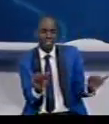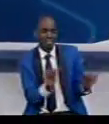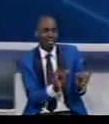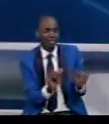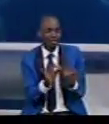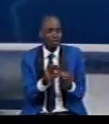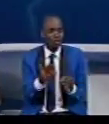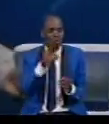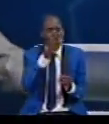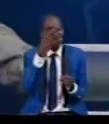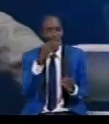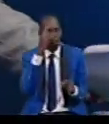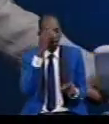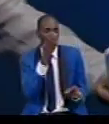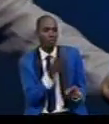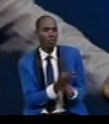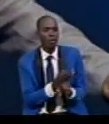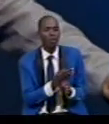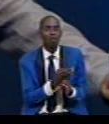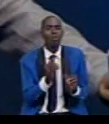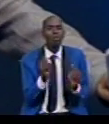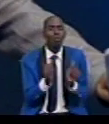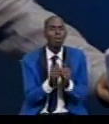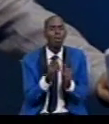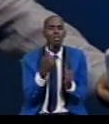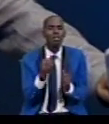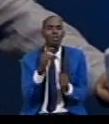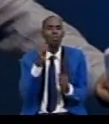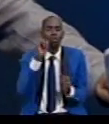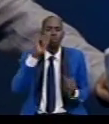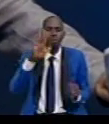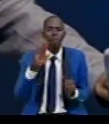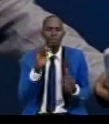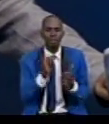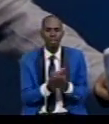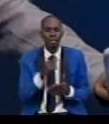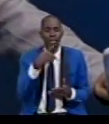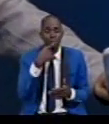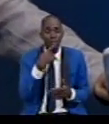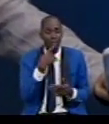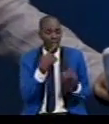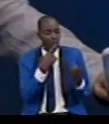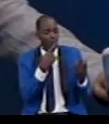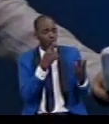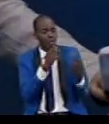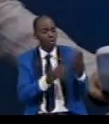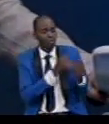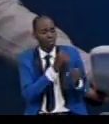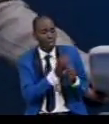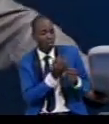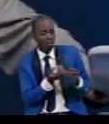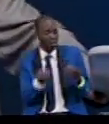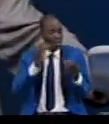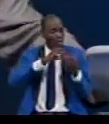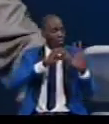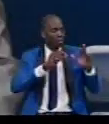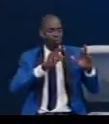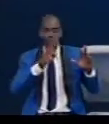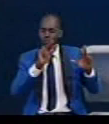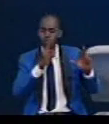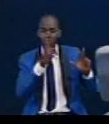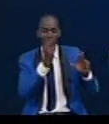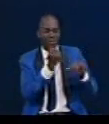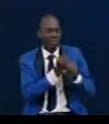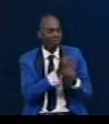that said, 12 years will not add another day. Enough is enough. I'm not going